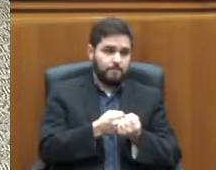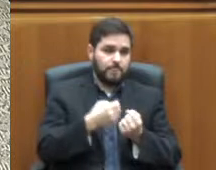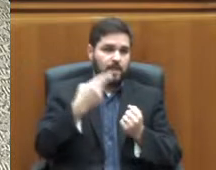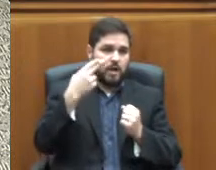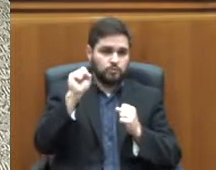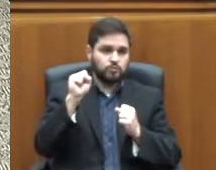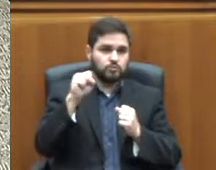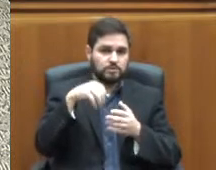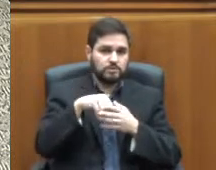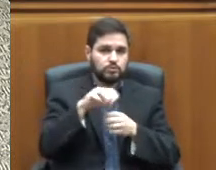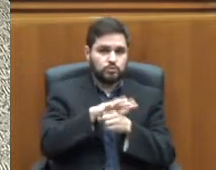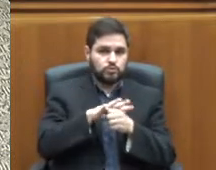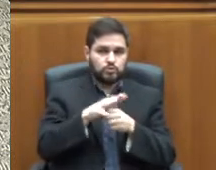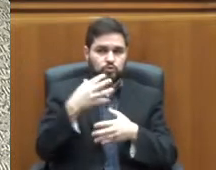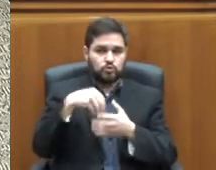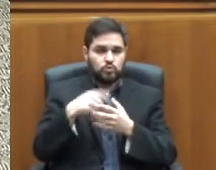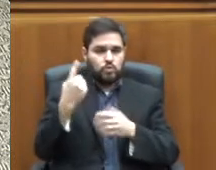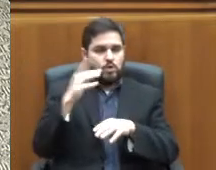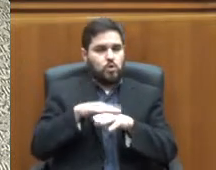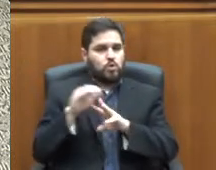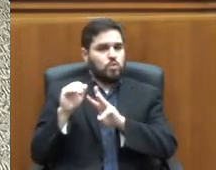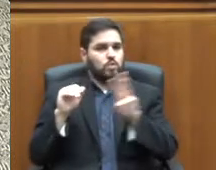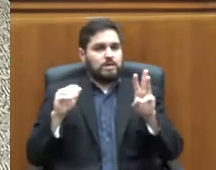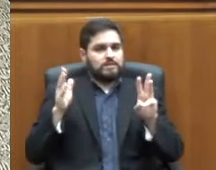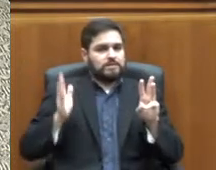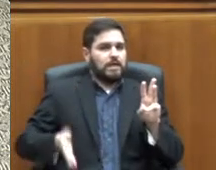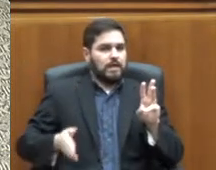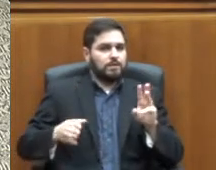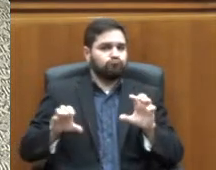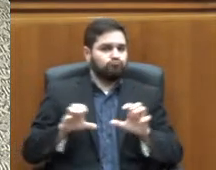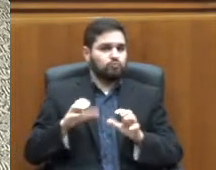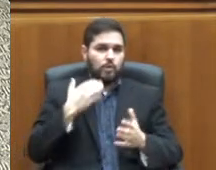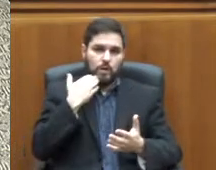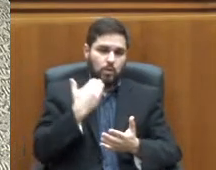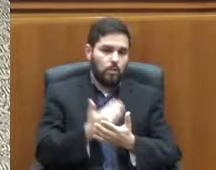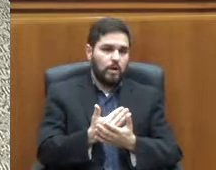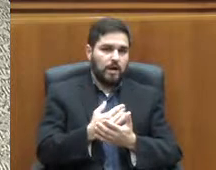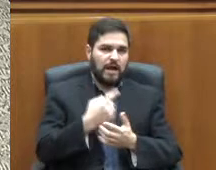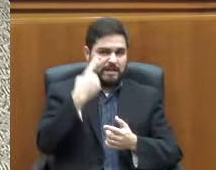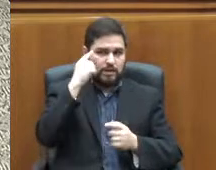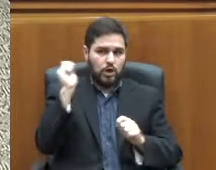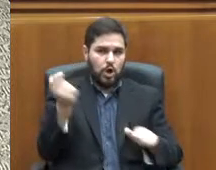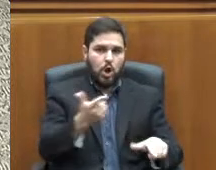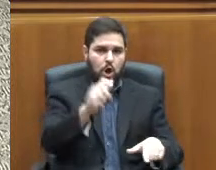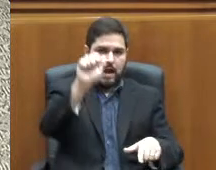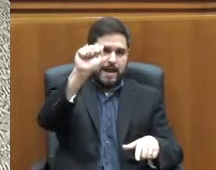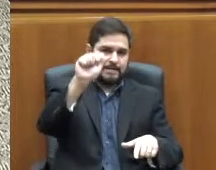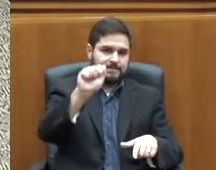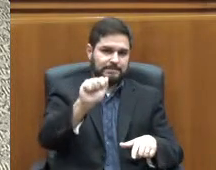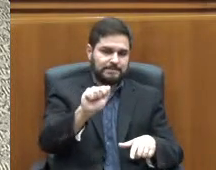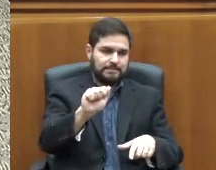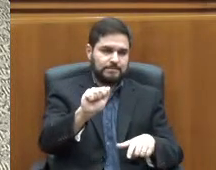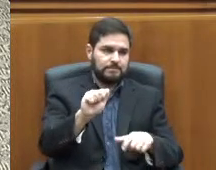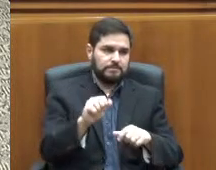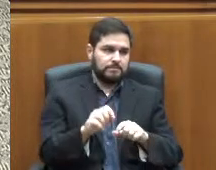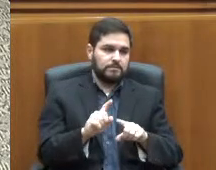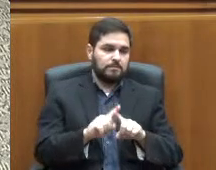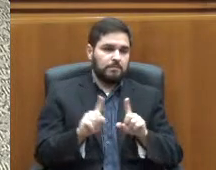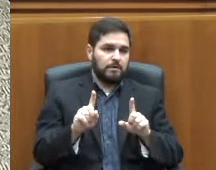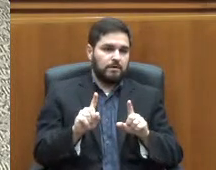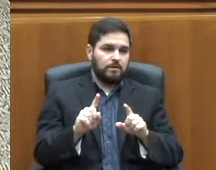high schools in the district, including the one on the west side, are performing very well. I want to say that they're all A's. But